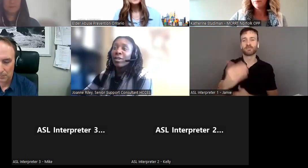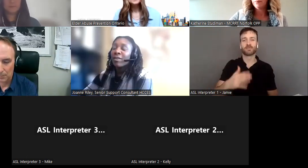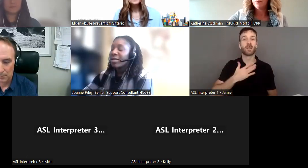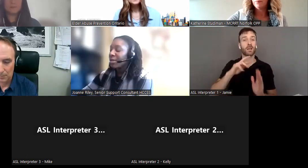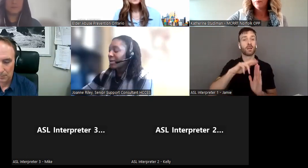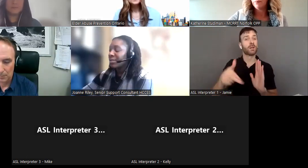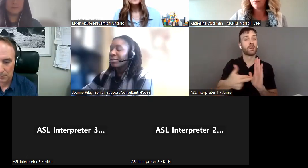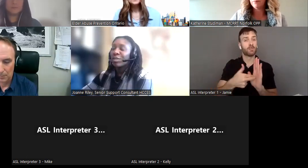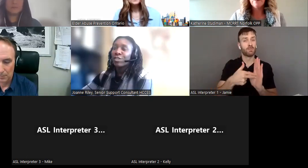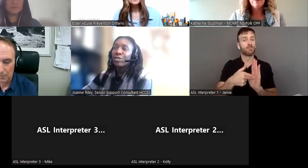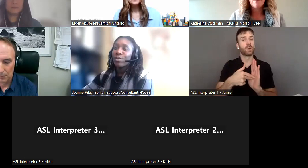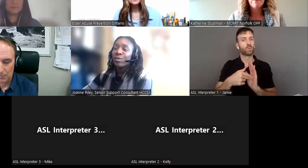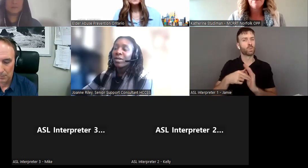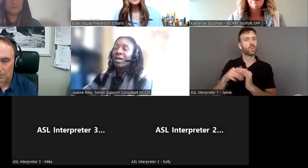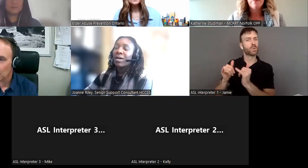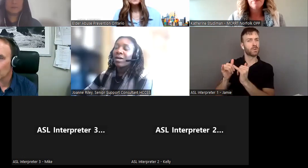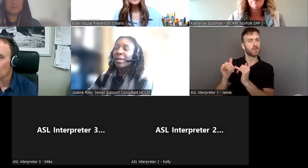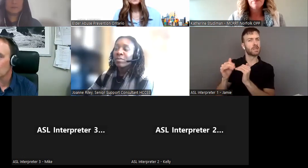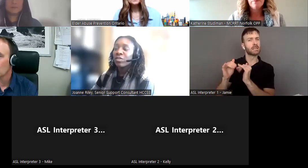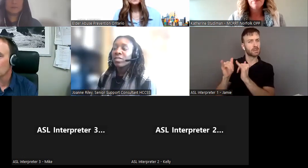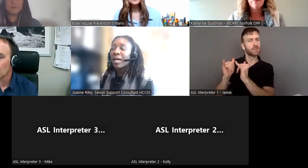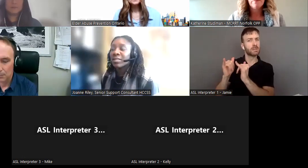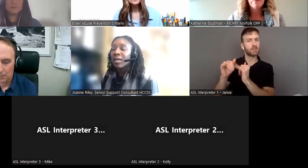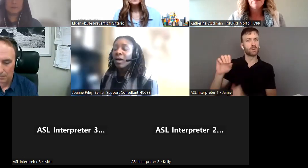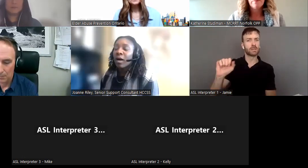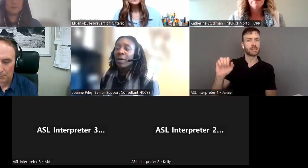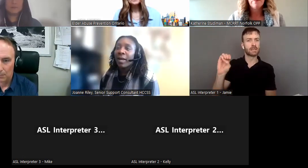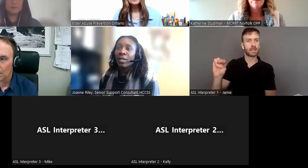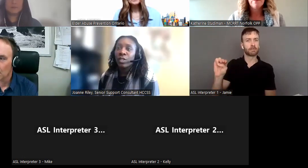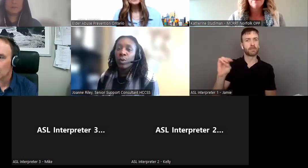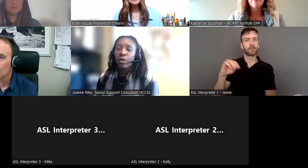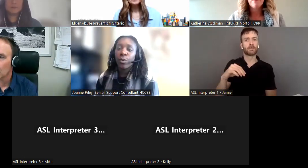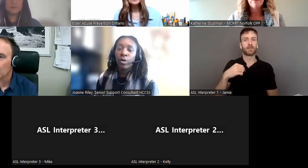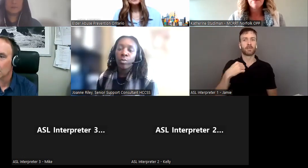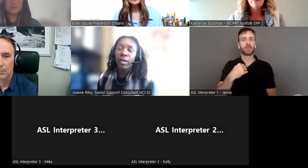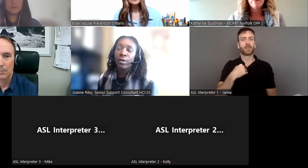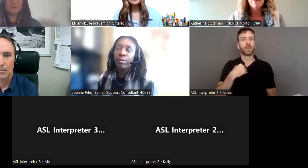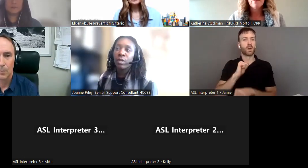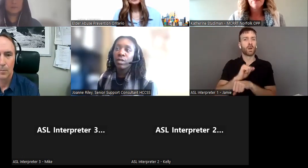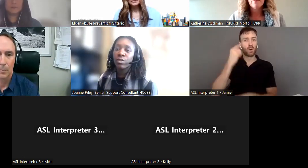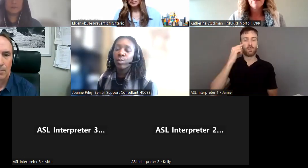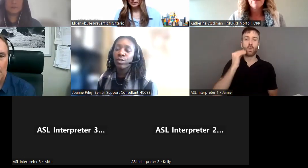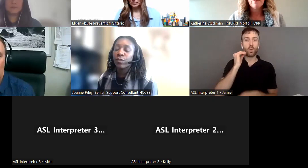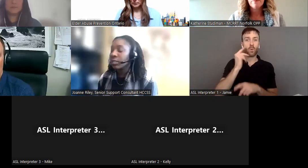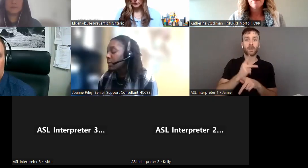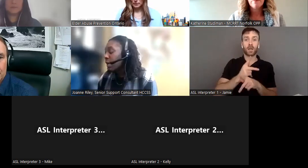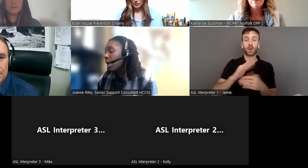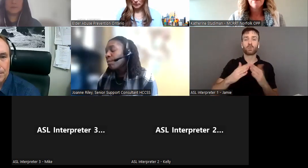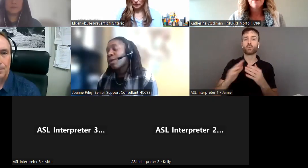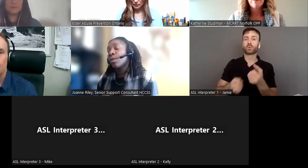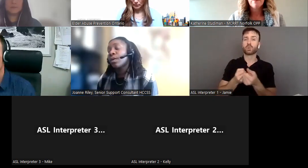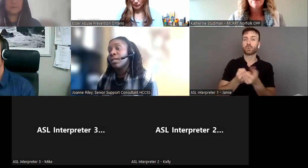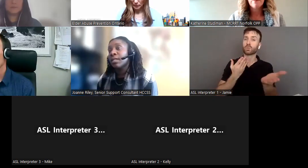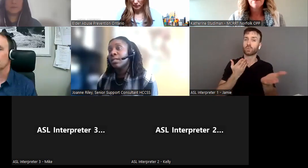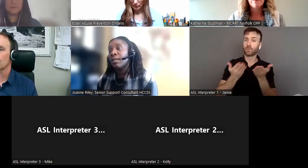actually very similar to Sam's, just that I actually work for home care and community support services.